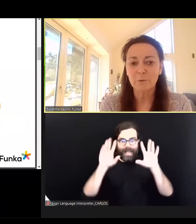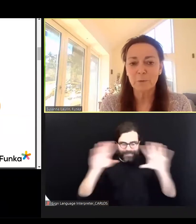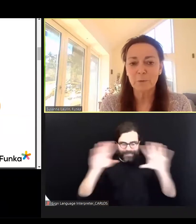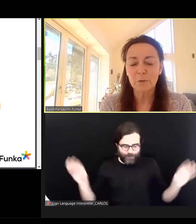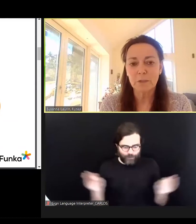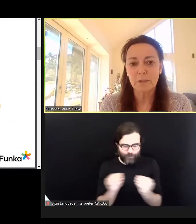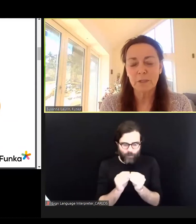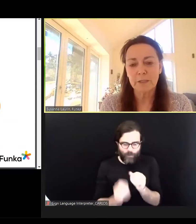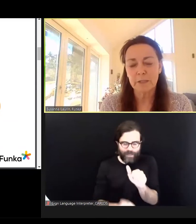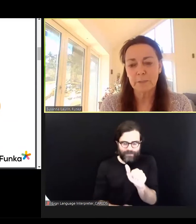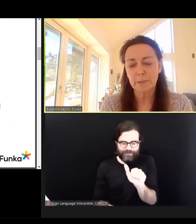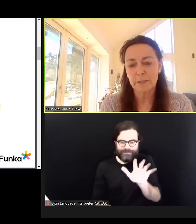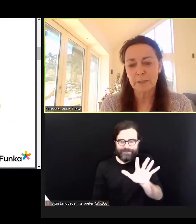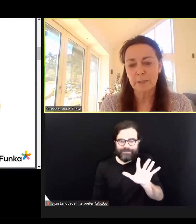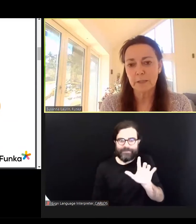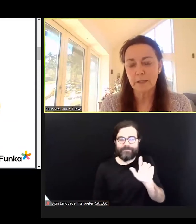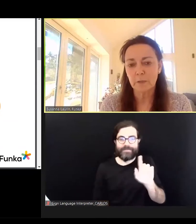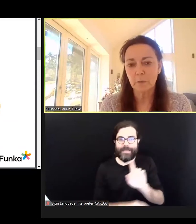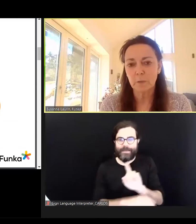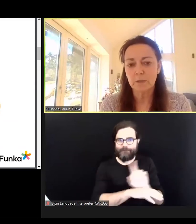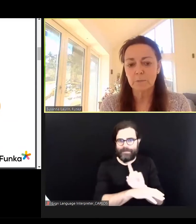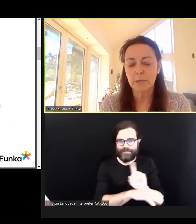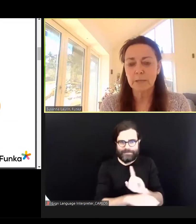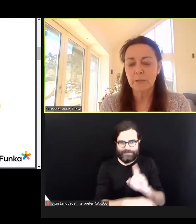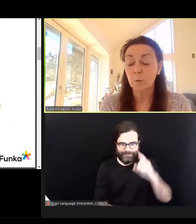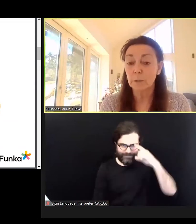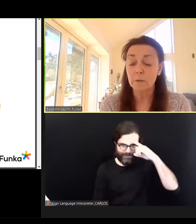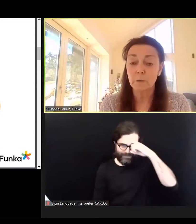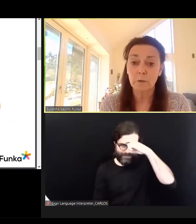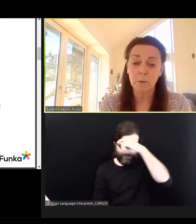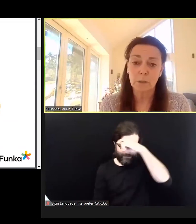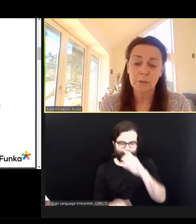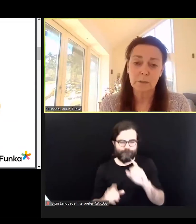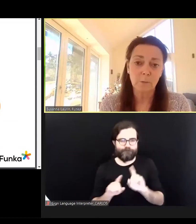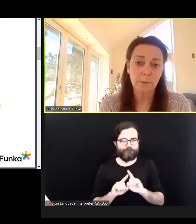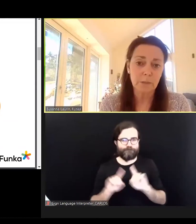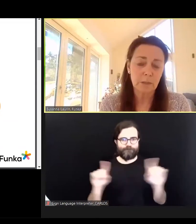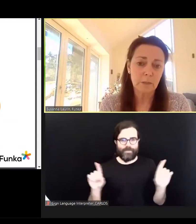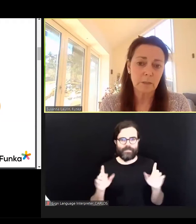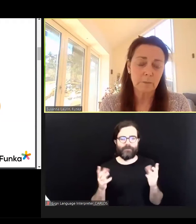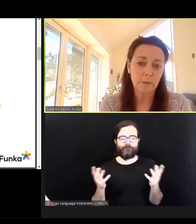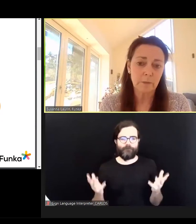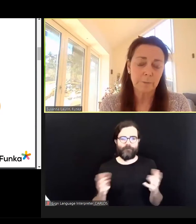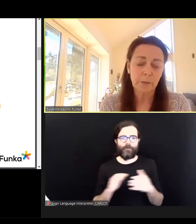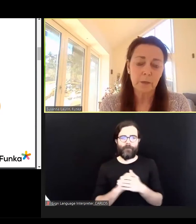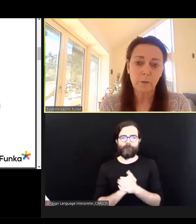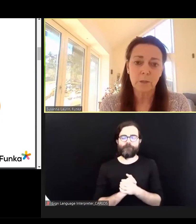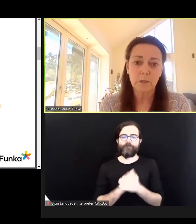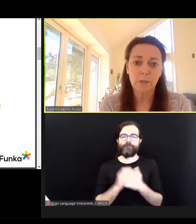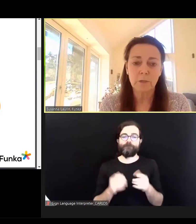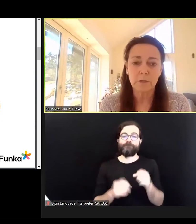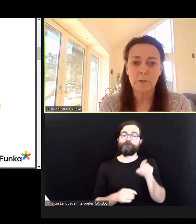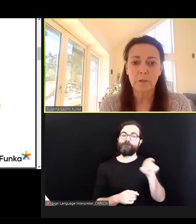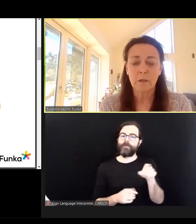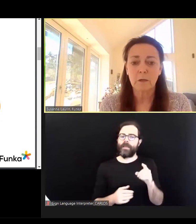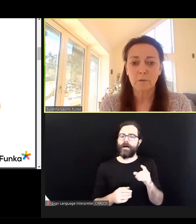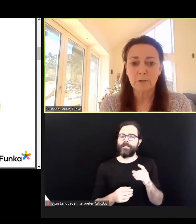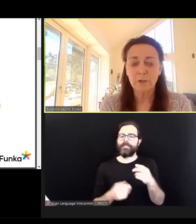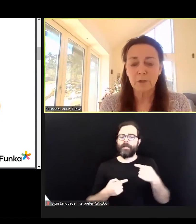the standards, the relevant policy and the regulation. And Susanna, really the floor is